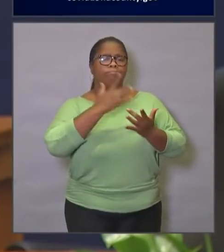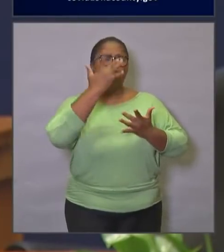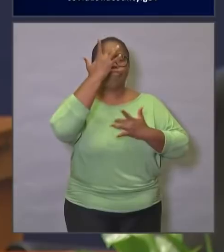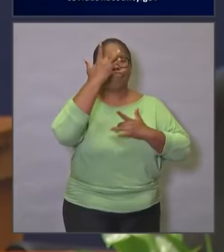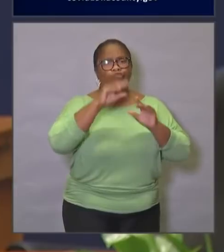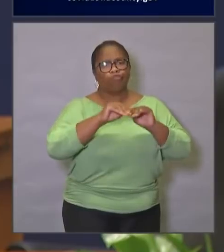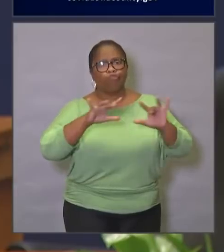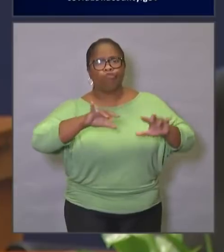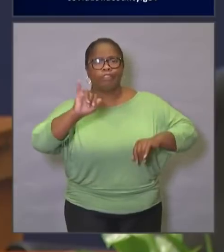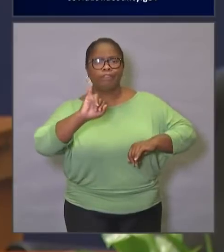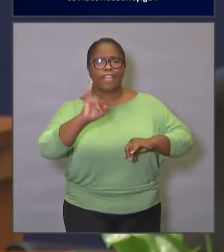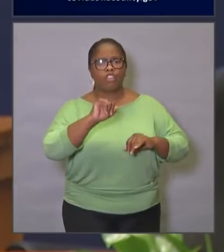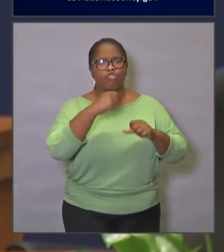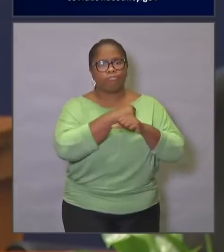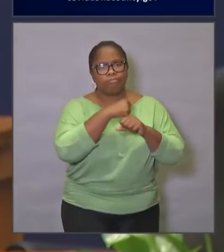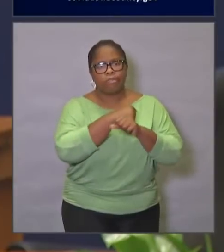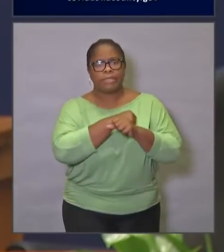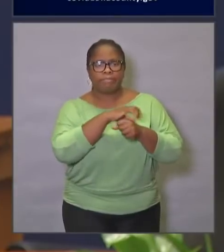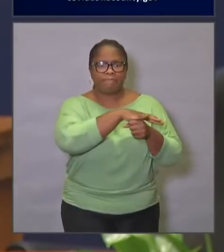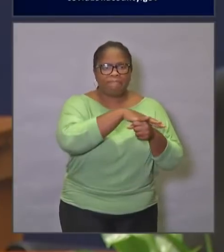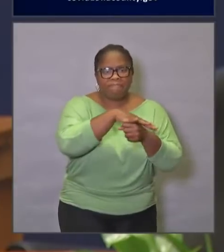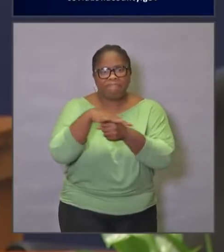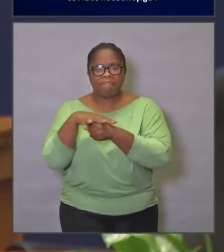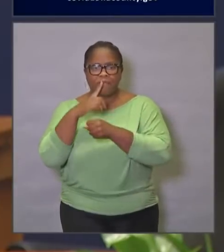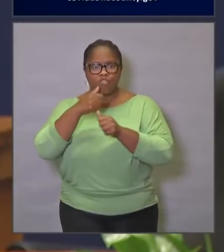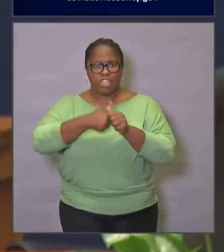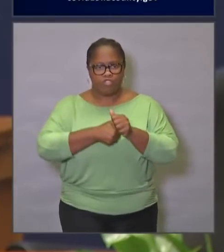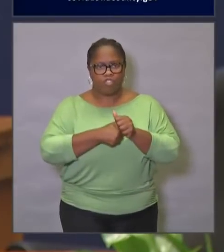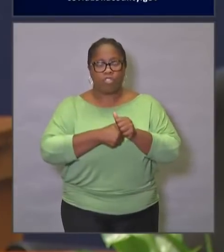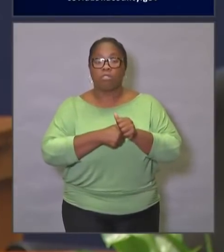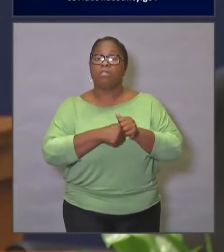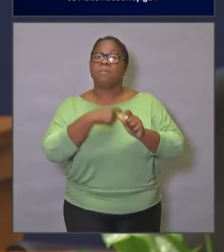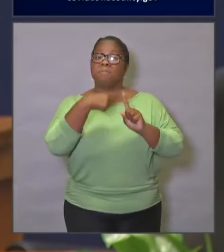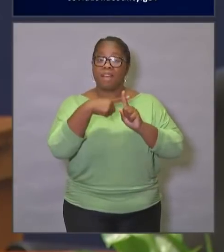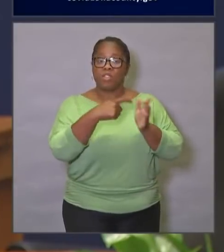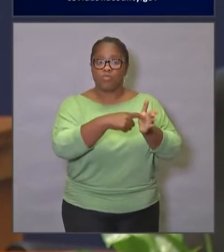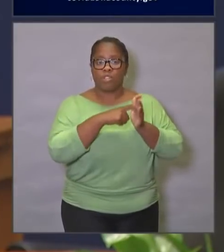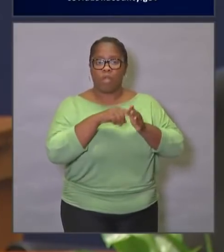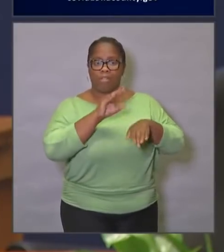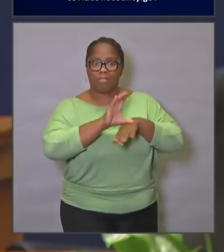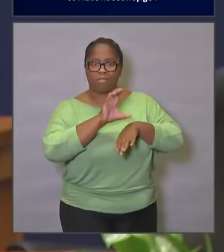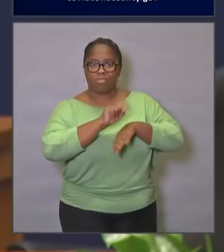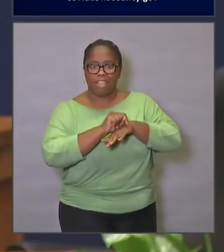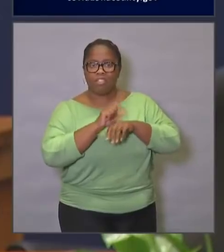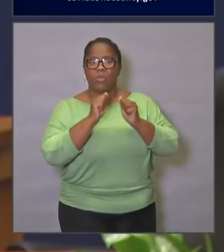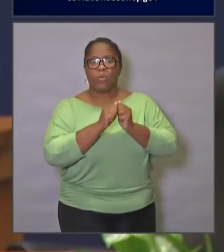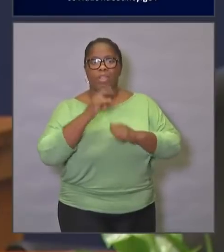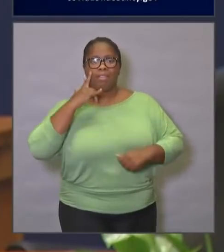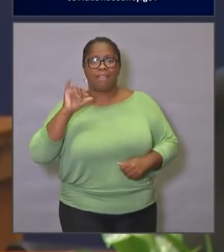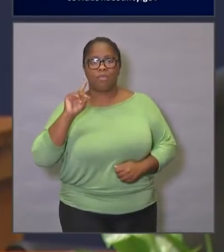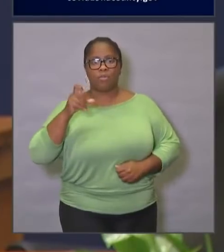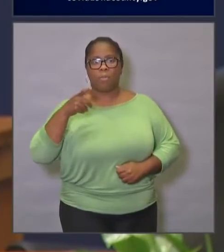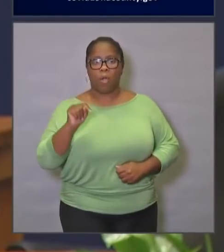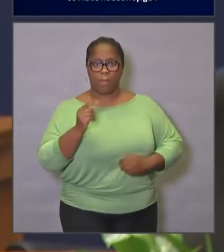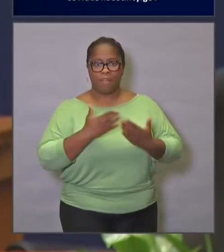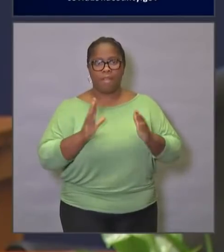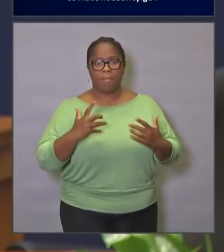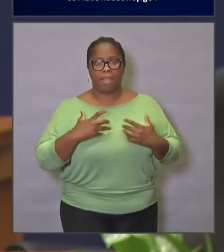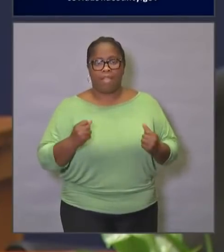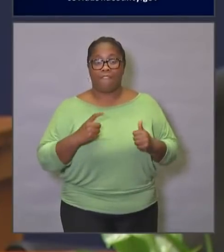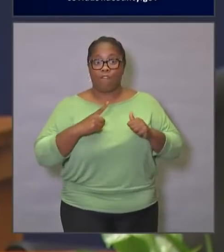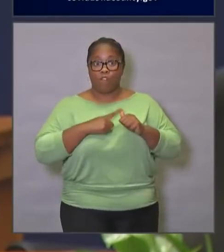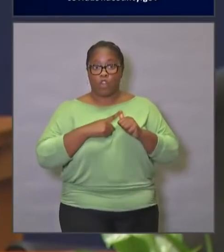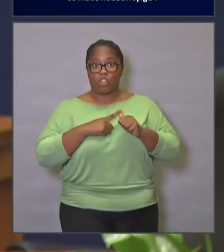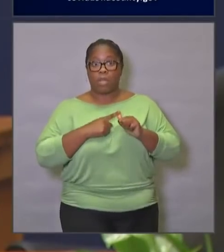district. The process also requires a consultation with the California Department of Public Health prior to accepting